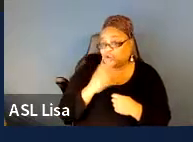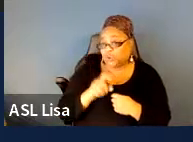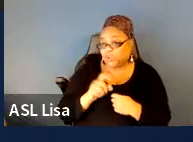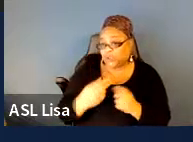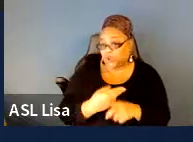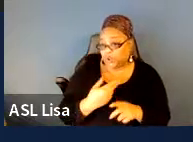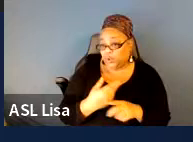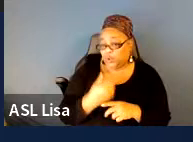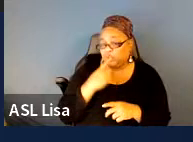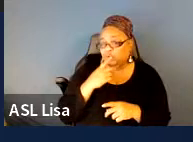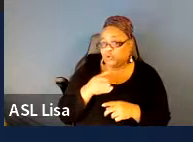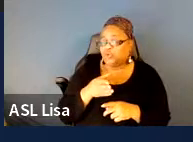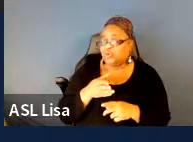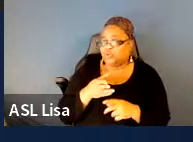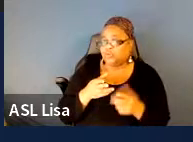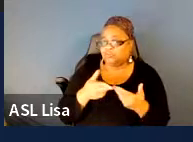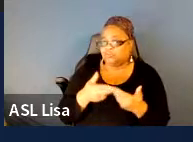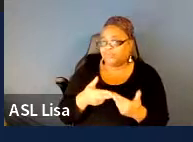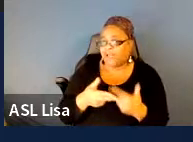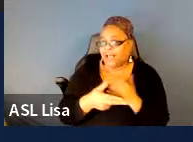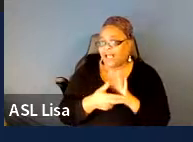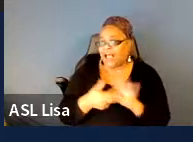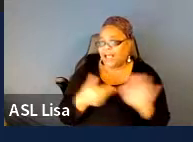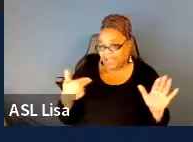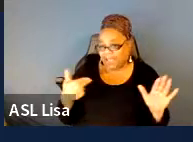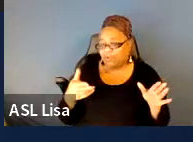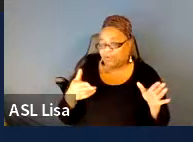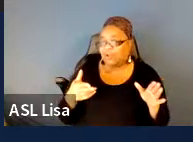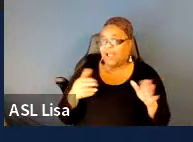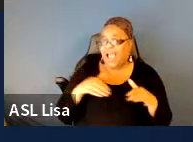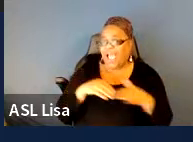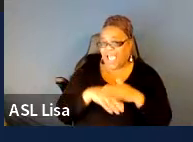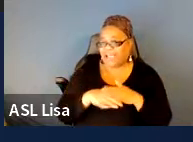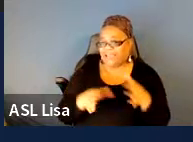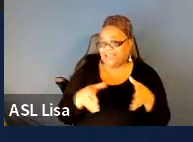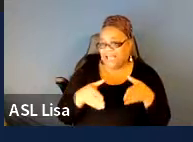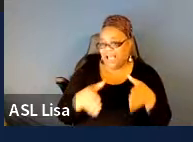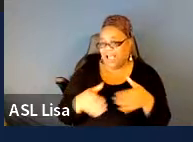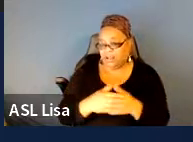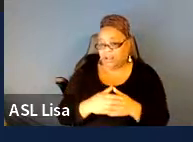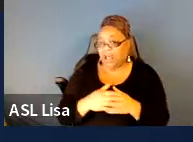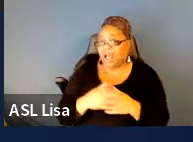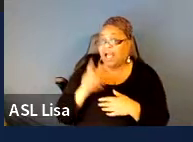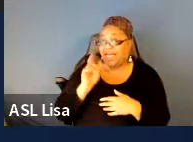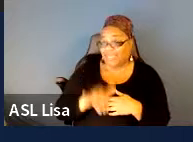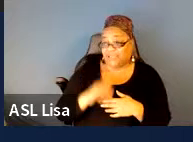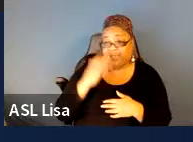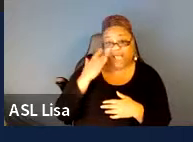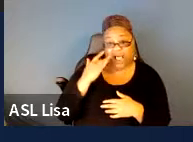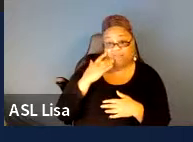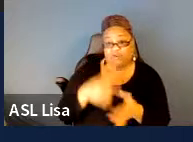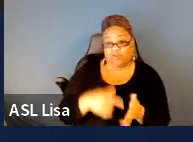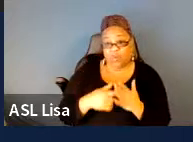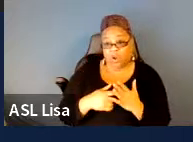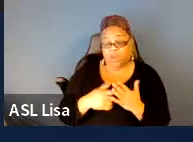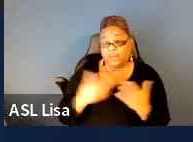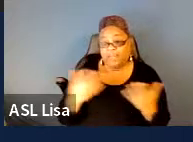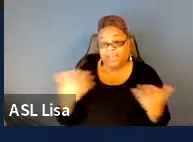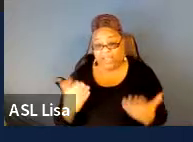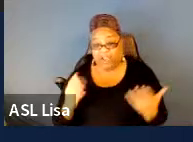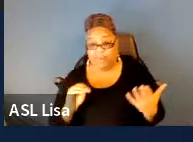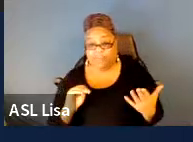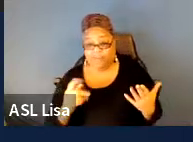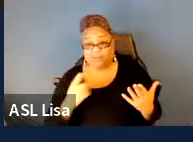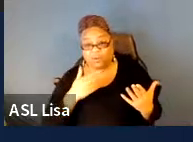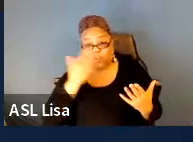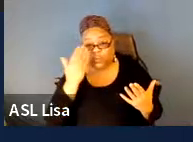your symbol of accessibility. That's a California requirement. We don't have any colors that we tell you to use. I do